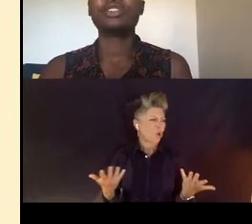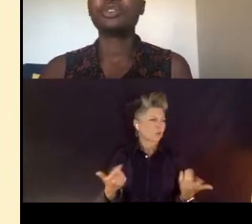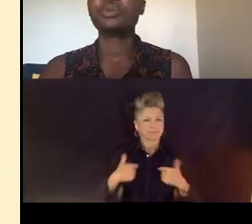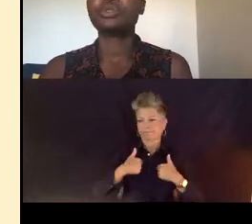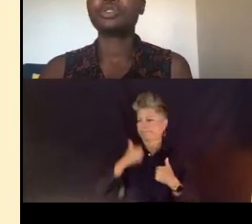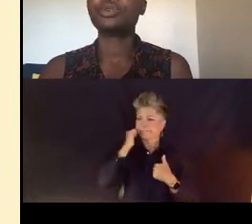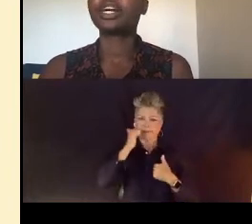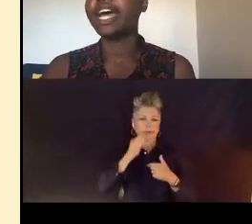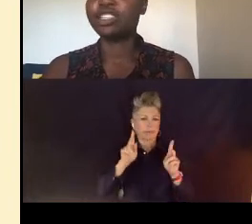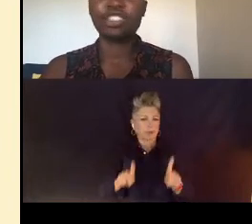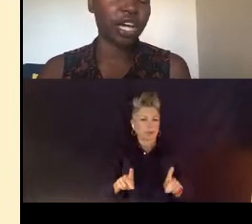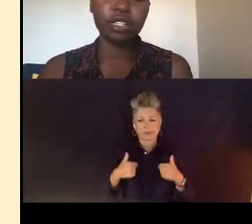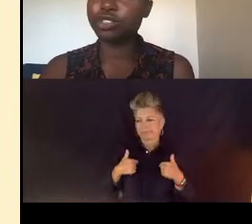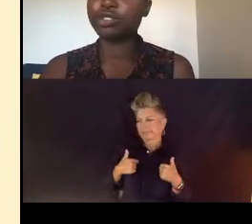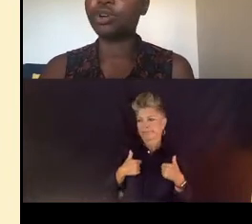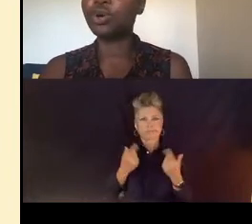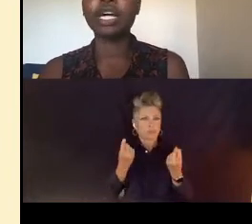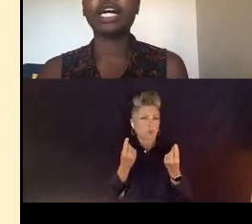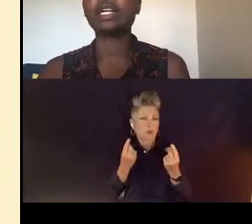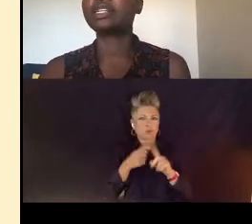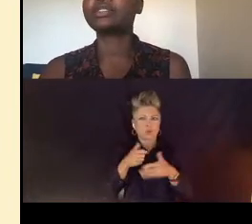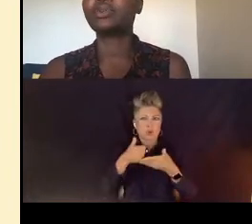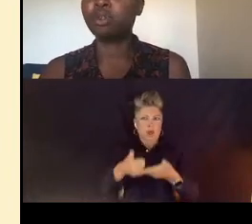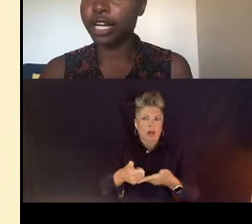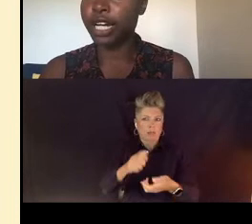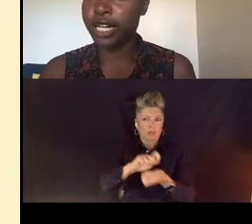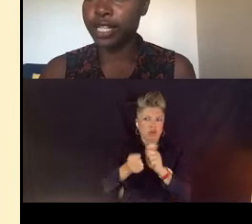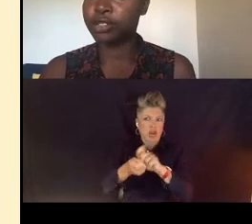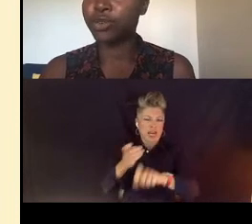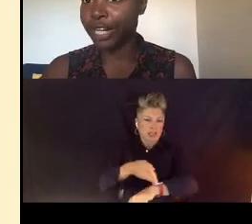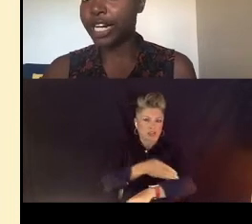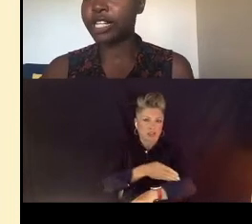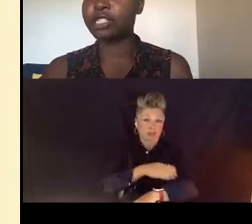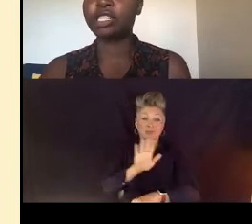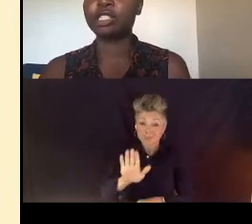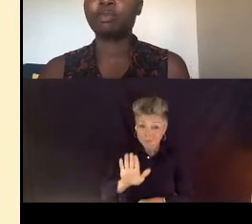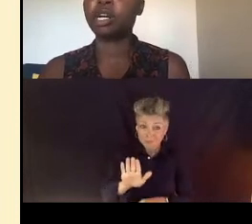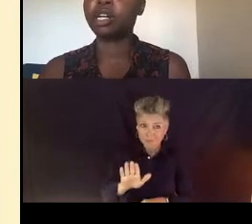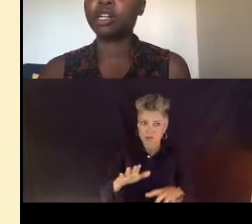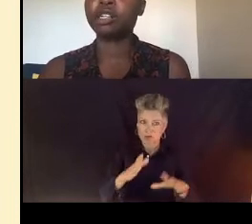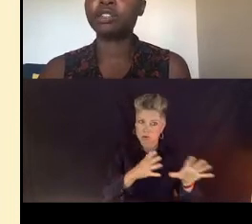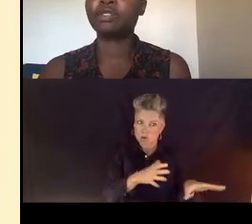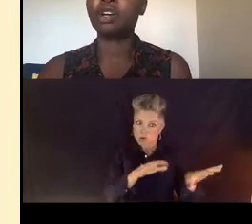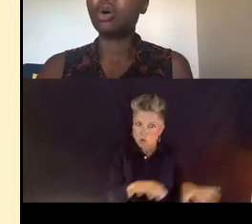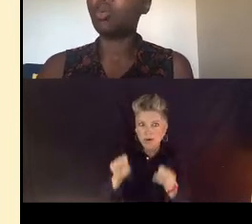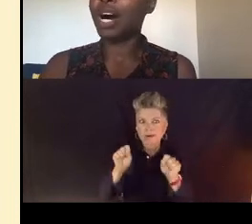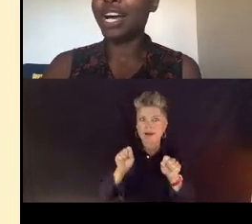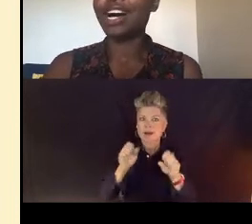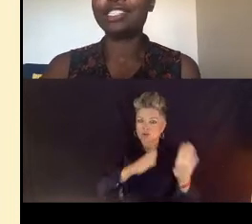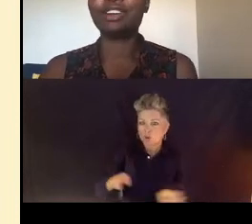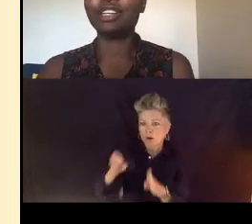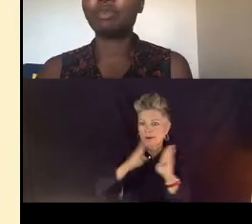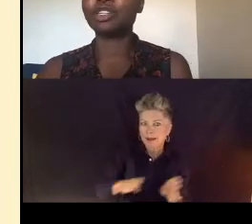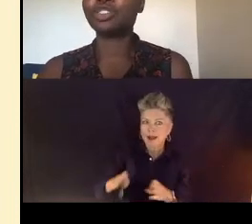citizen do to create change? Organize, organize, organize. It's part of why